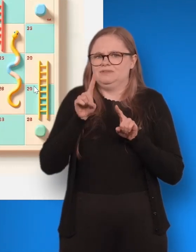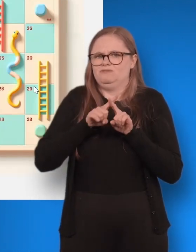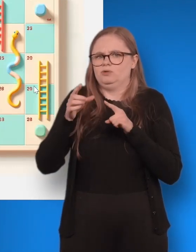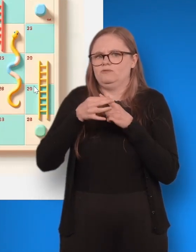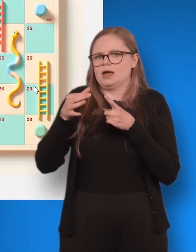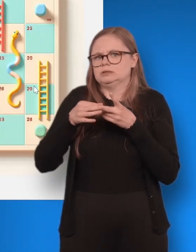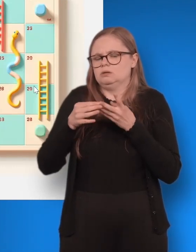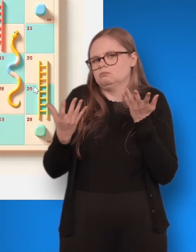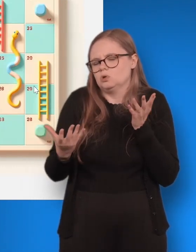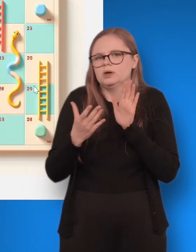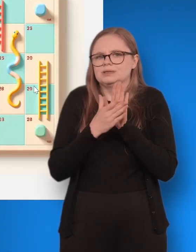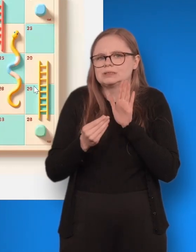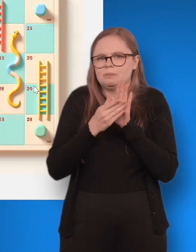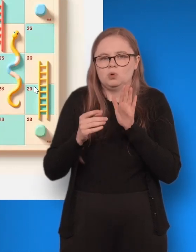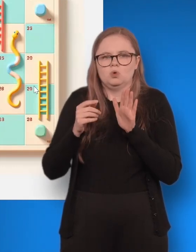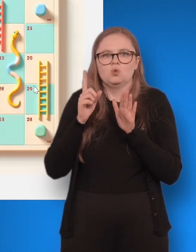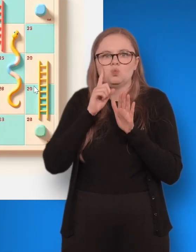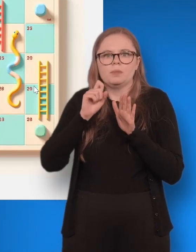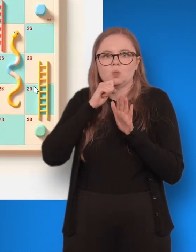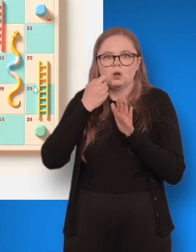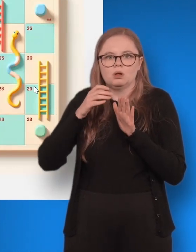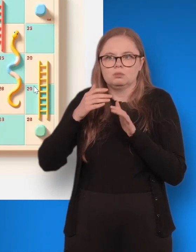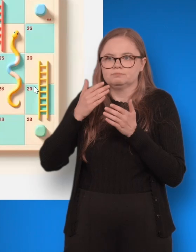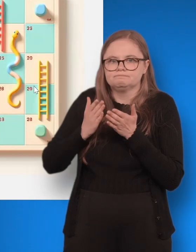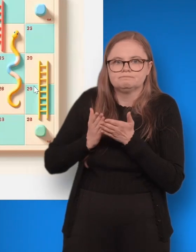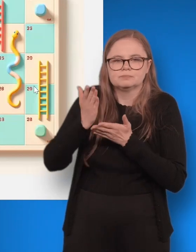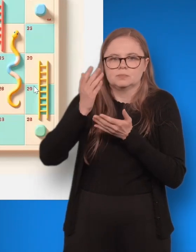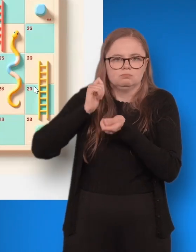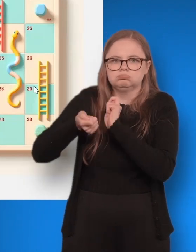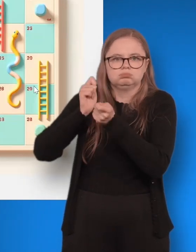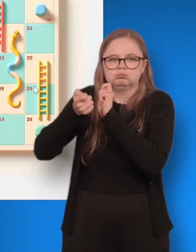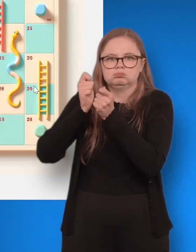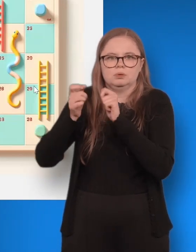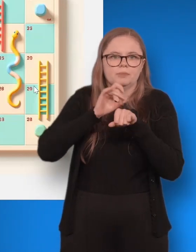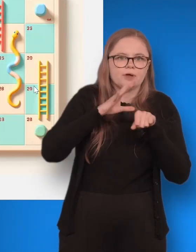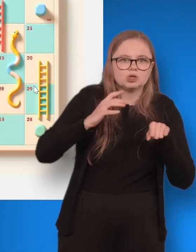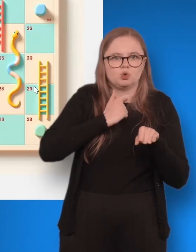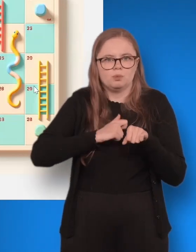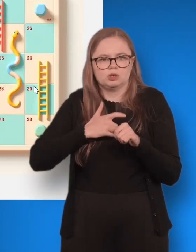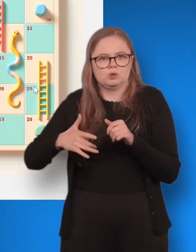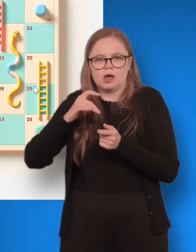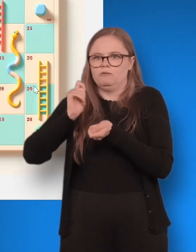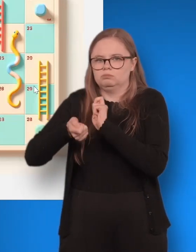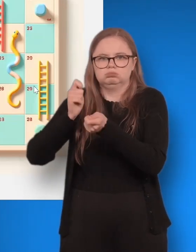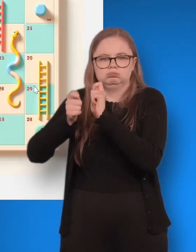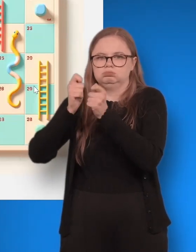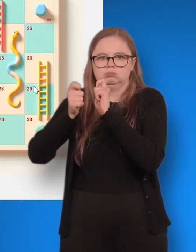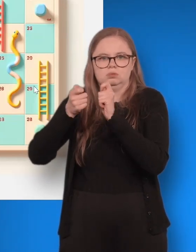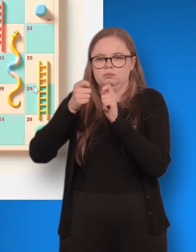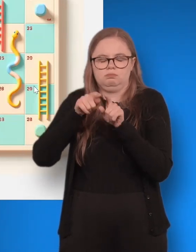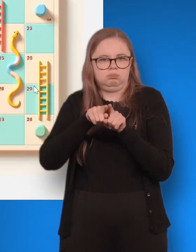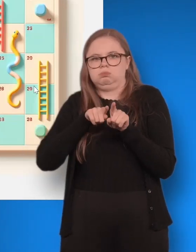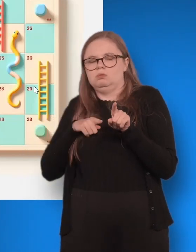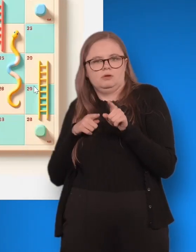For example, the significant changes that they might experience in their personal and professional circumstances,